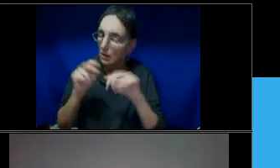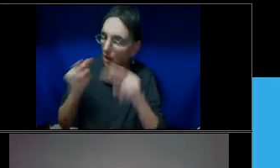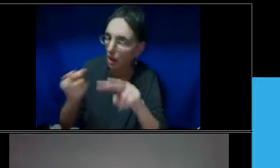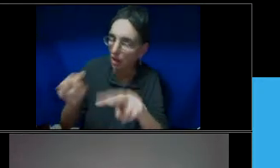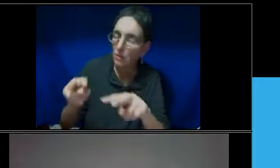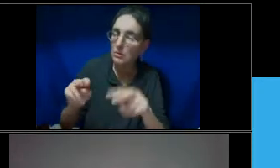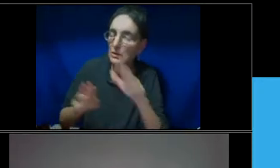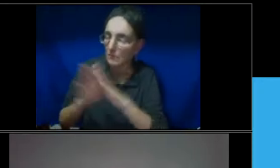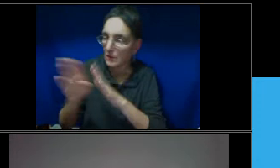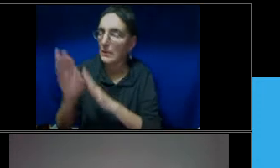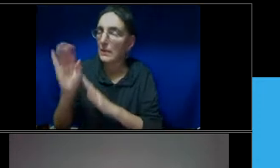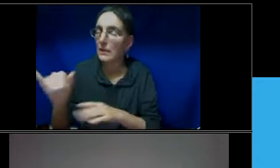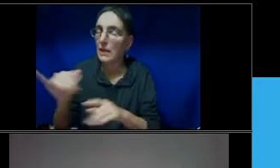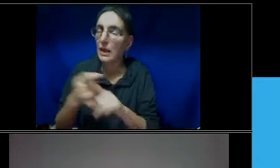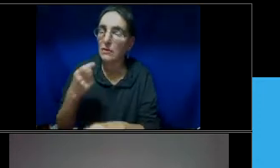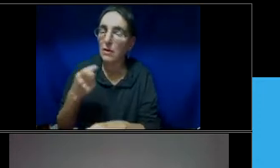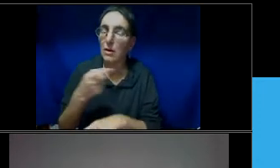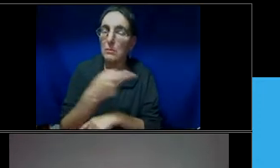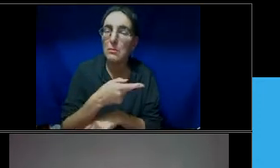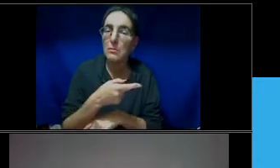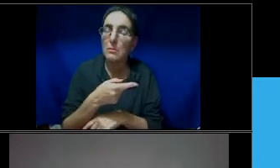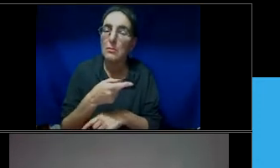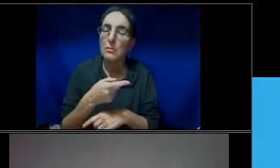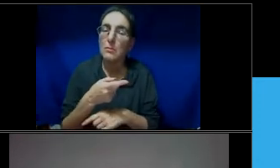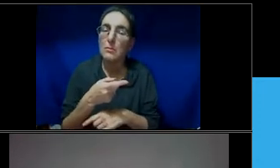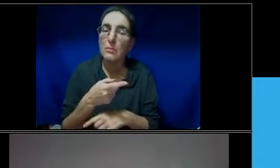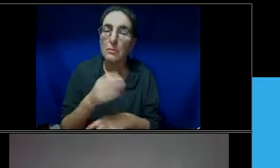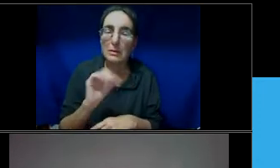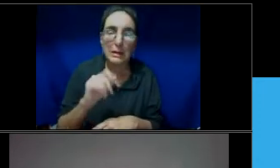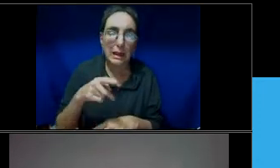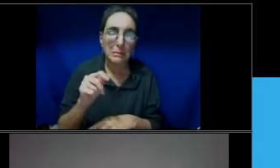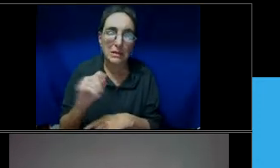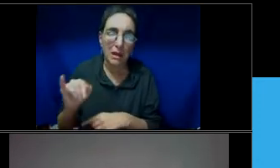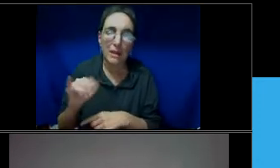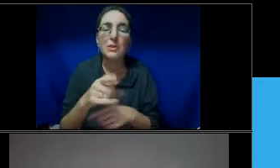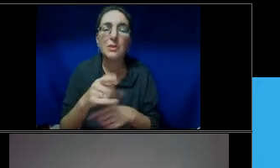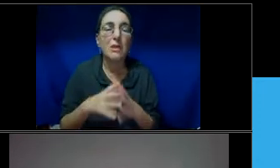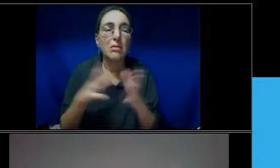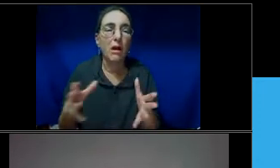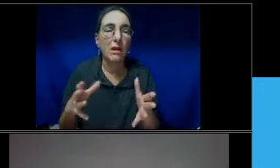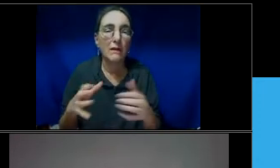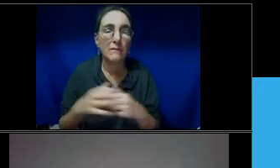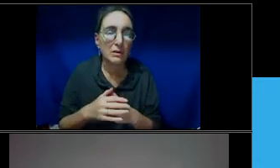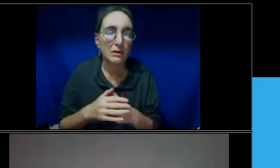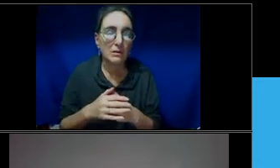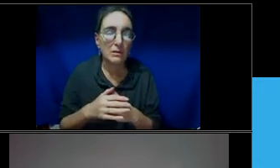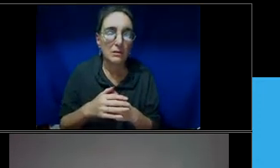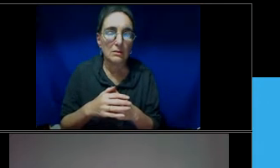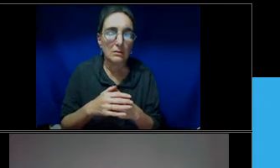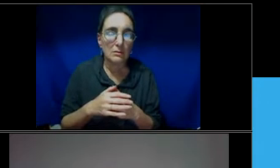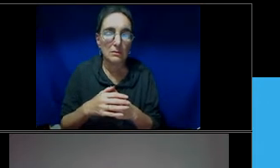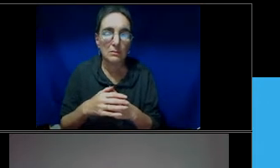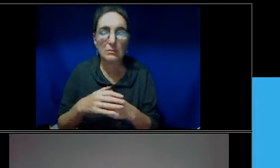from CAPTI, or looking at what's called out in CAPTI, there's a lot of surrounding of